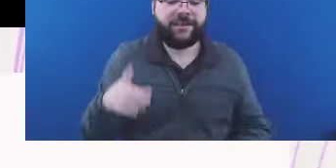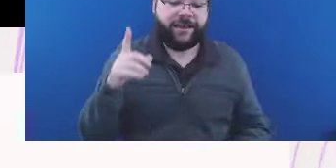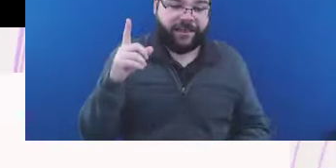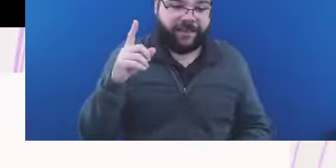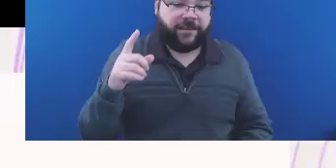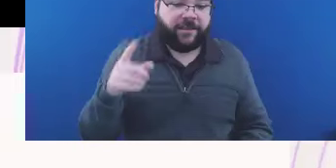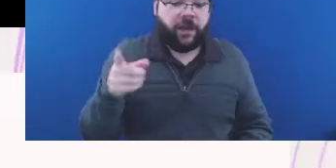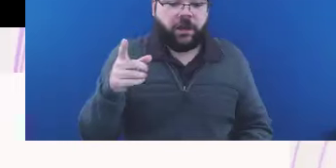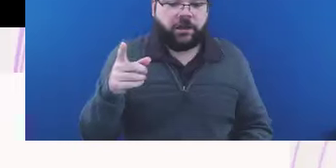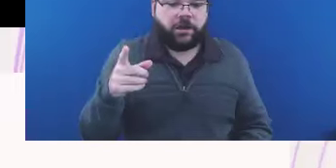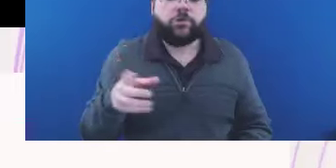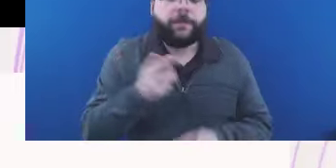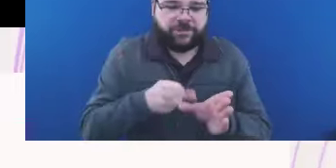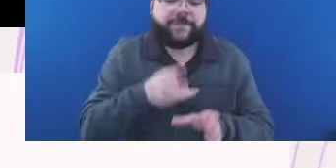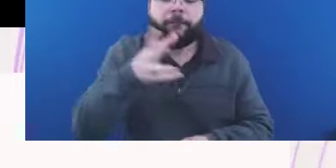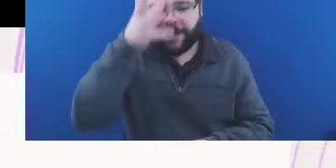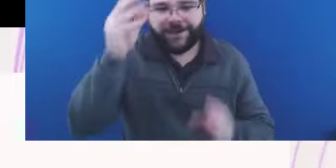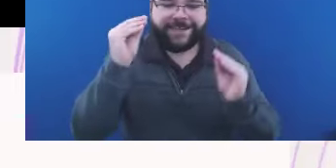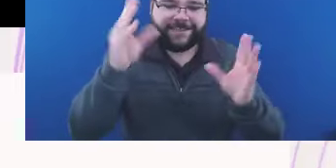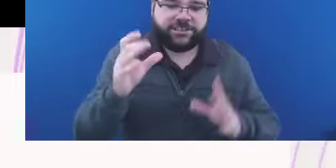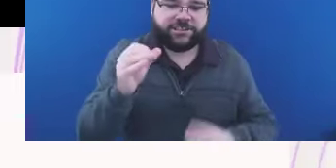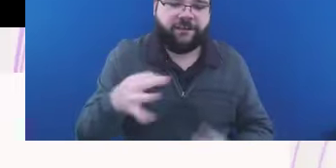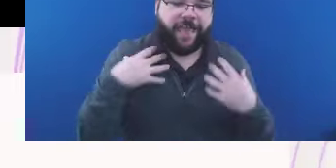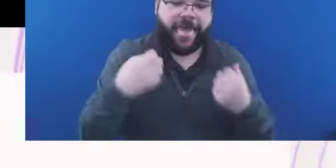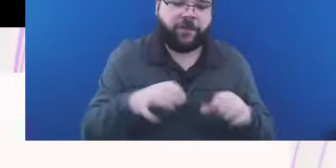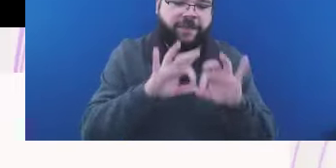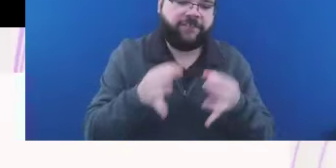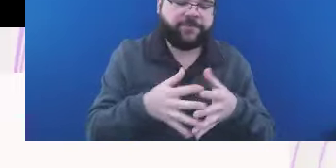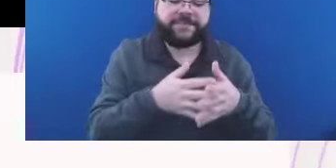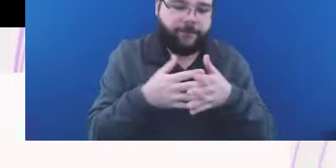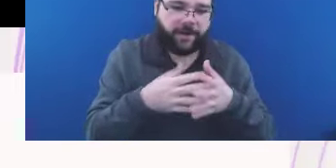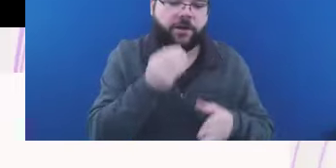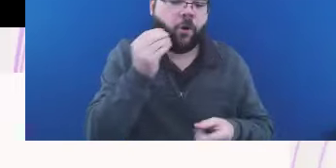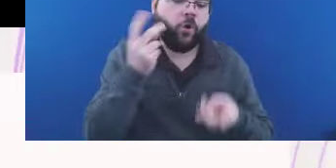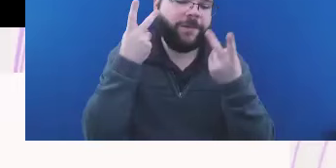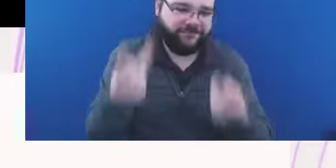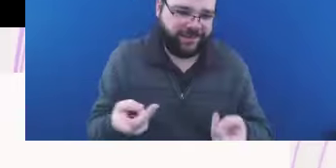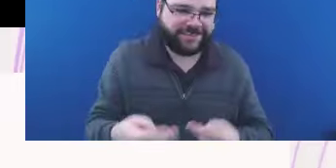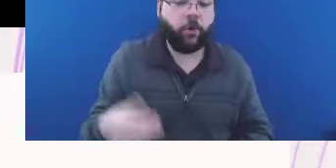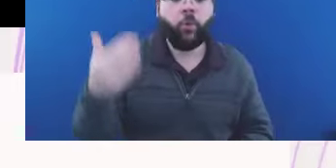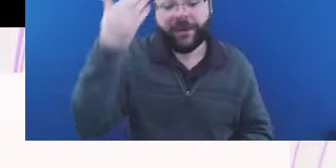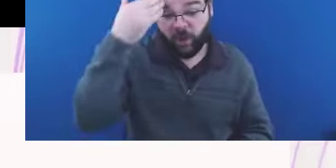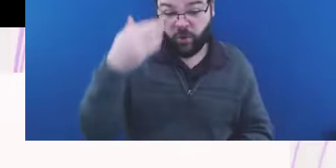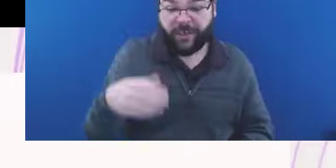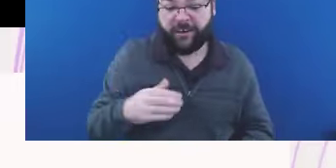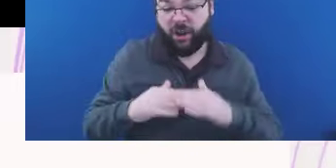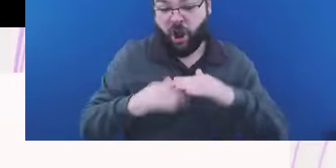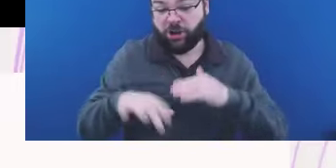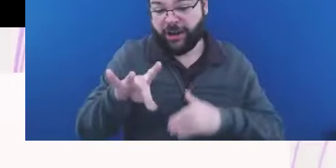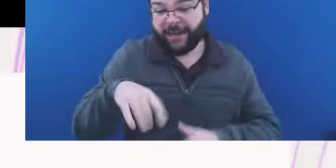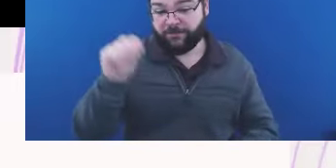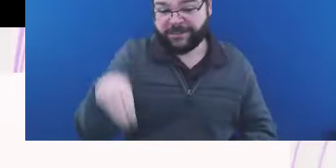we know that just under 80% of children experiencing homelessness across the United States are